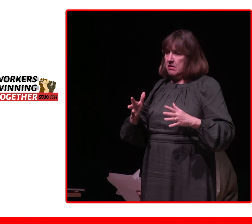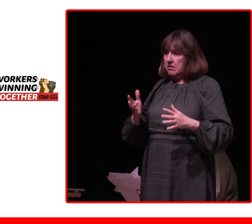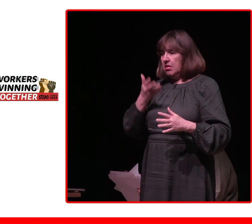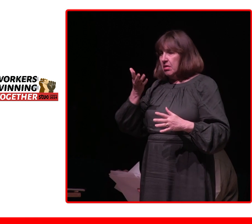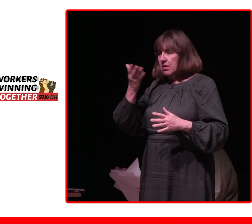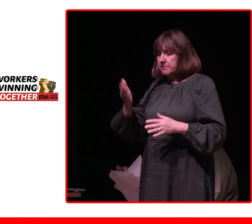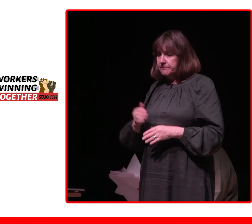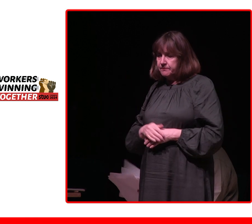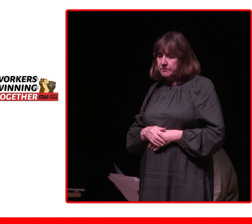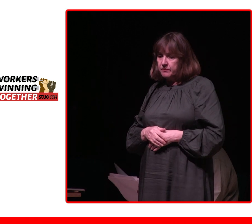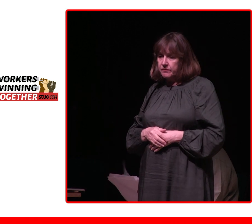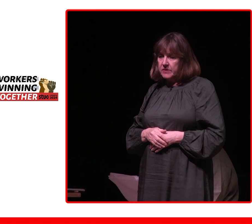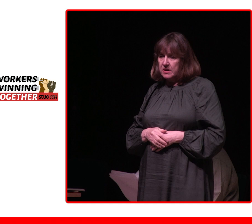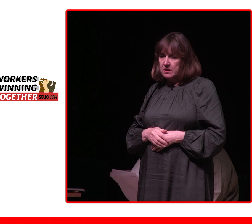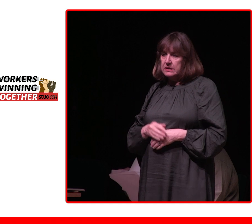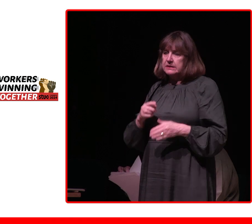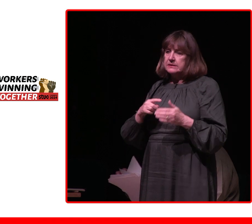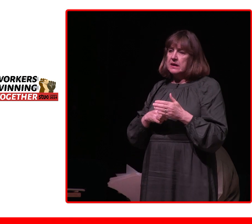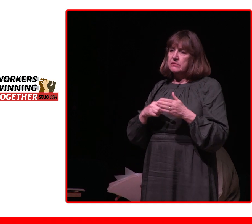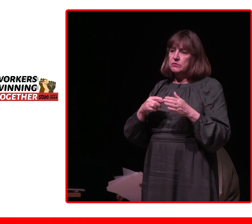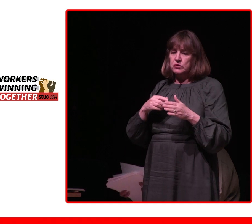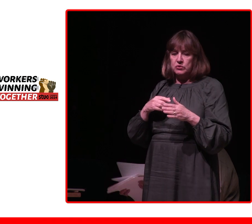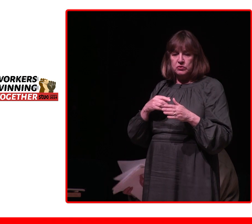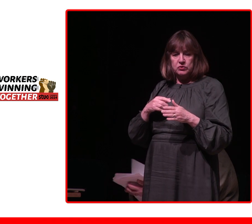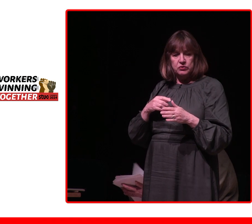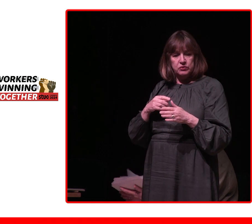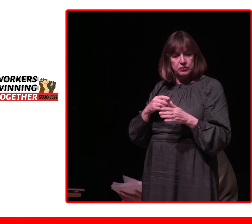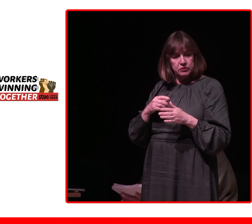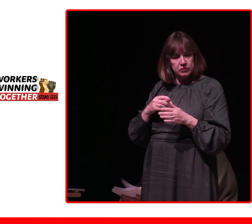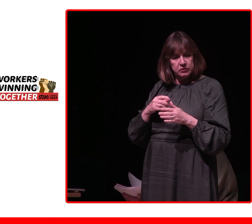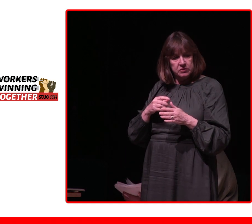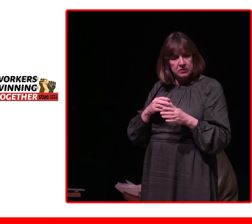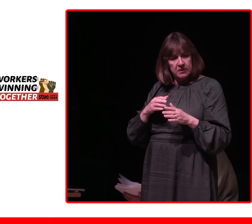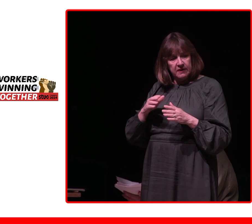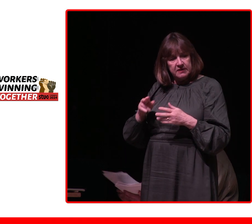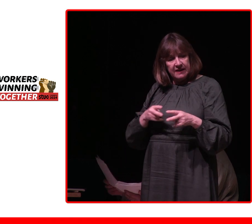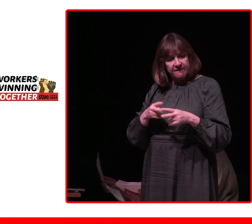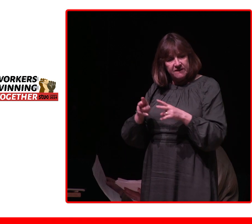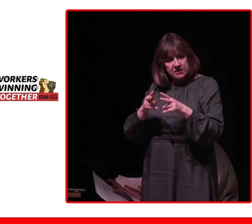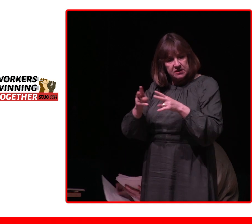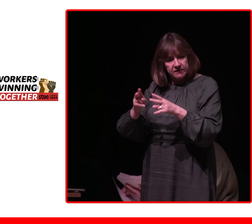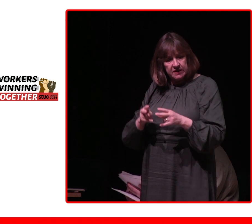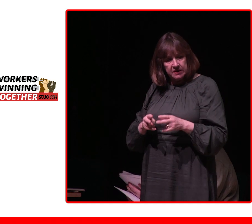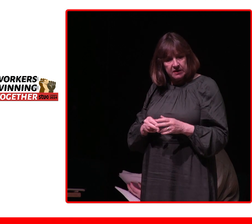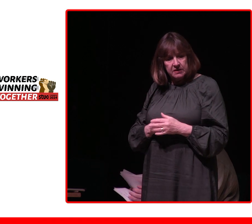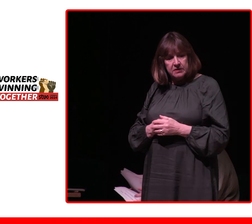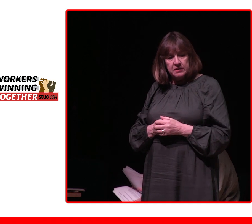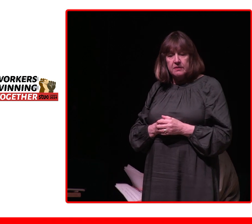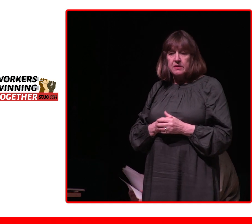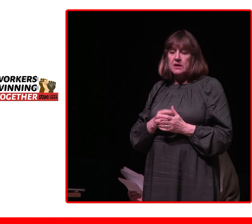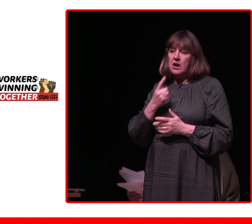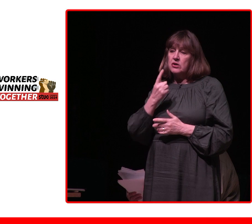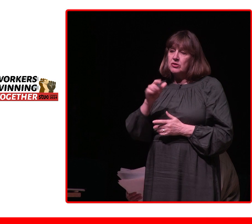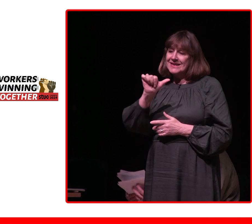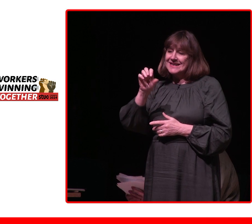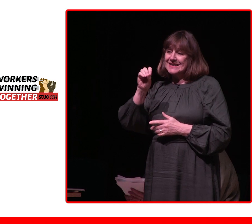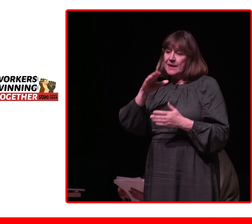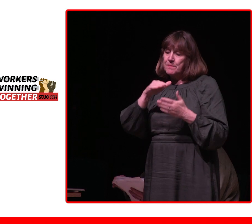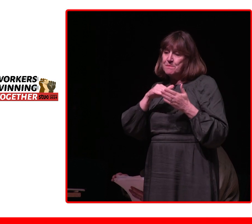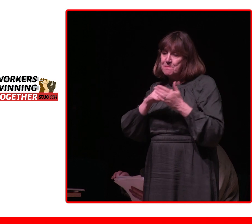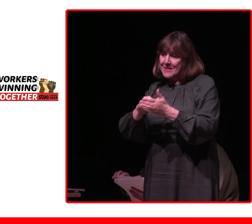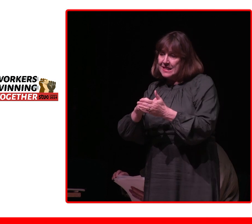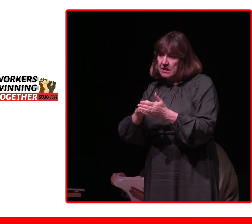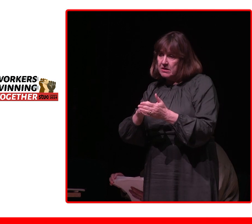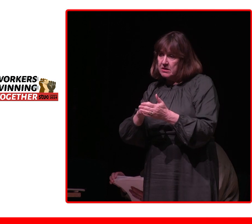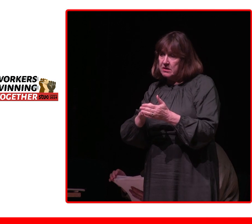in that vein that the Time to Divest campaign was launched. Time to Divest is currently demanding that the 160 million in the